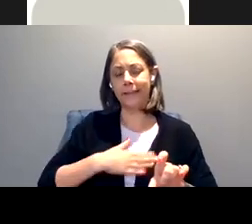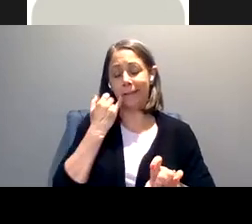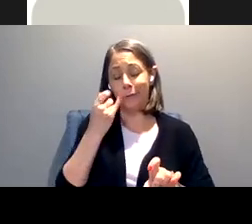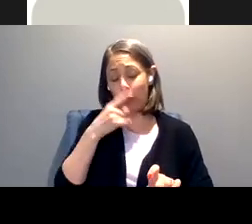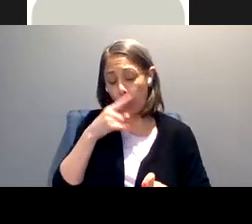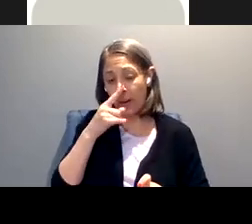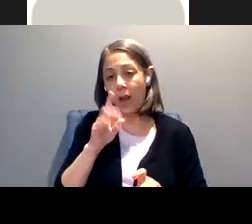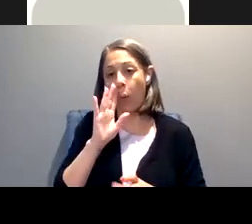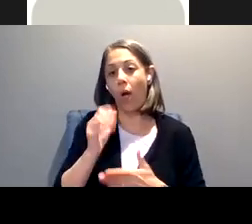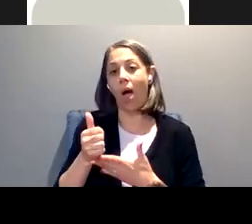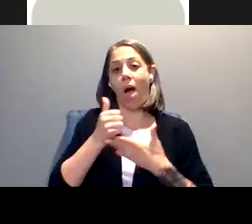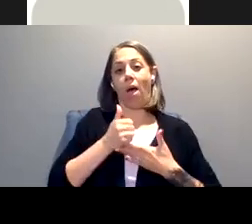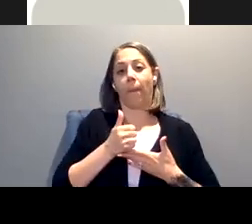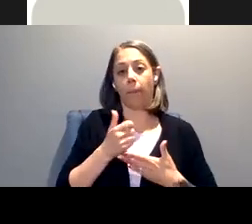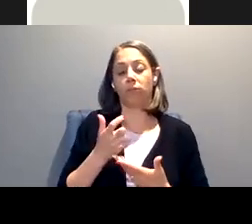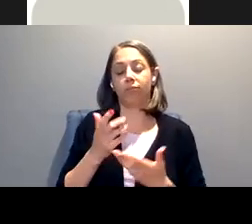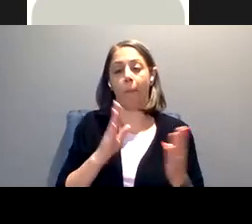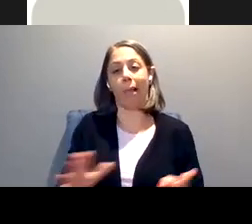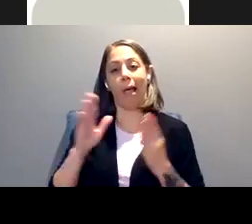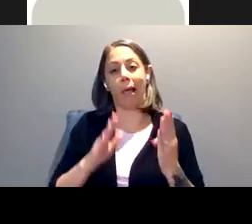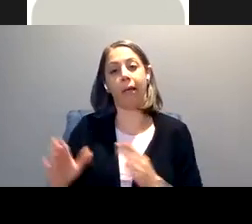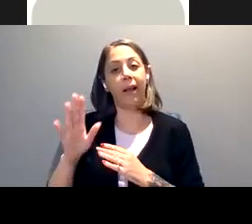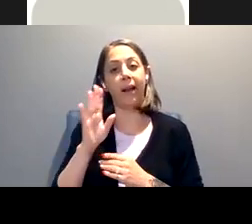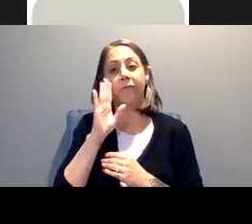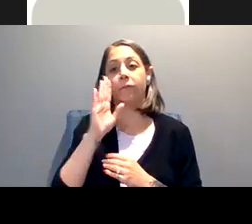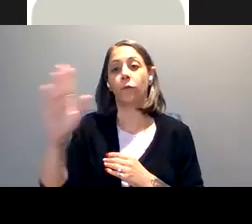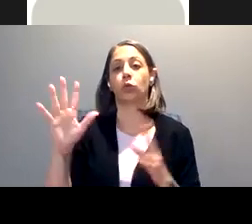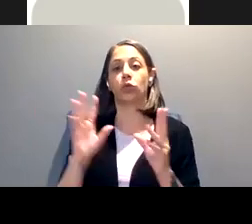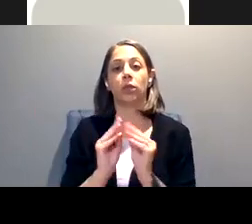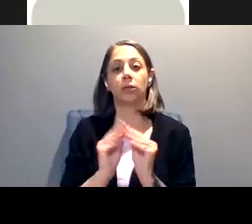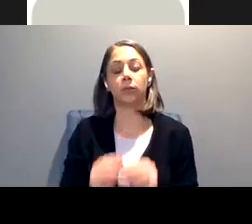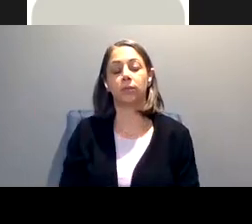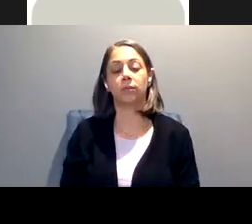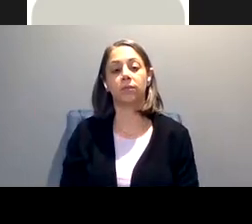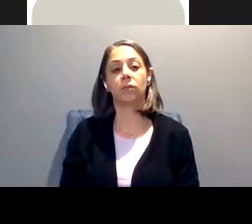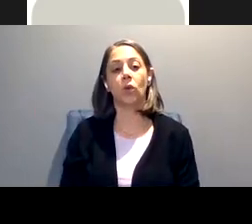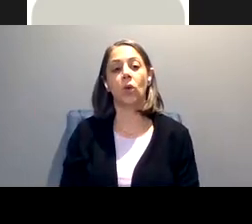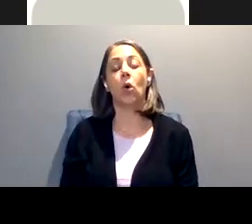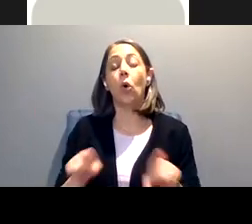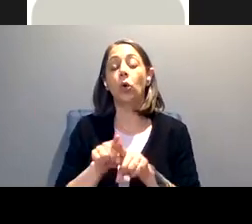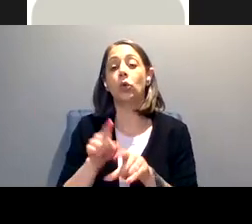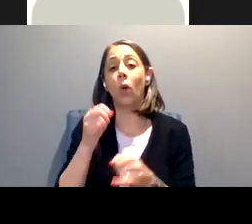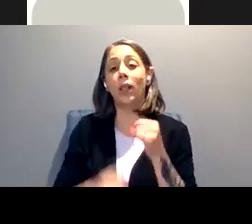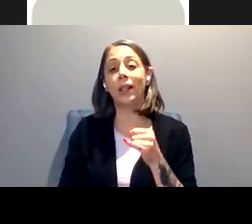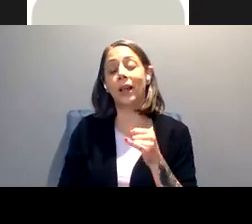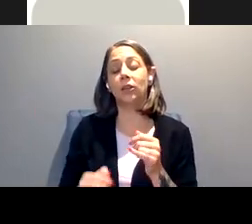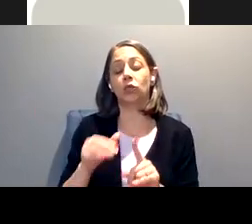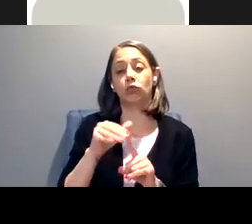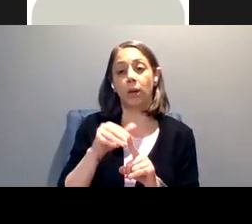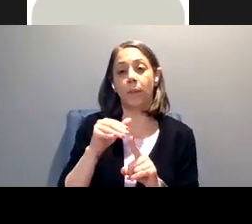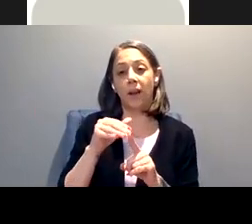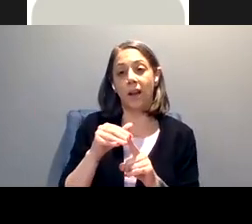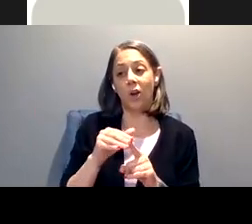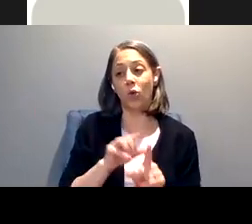greatly with planning future sessions. One last quick reminder, visit our Facebook page for more